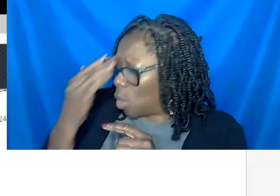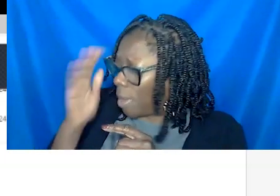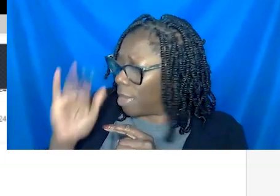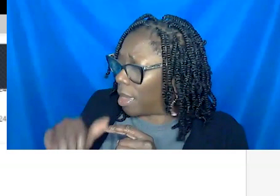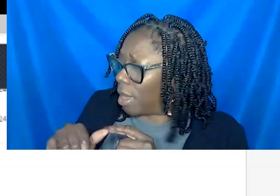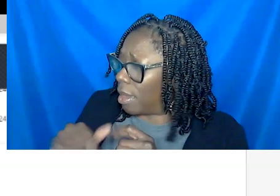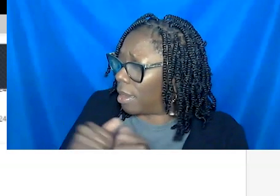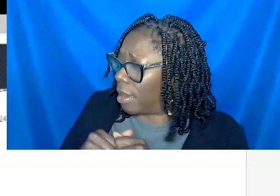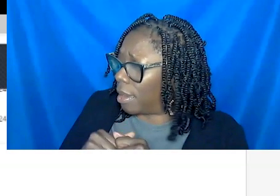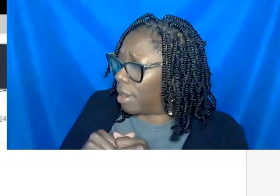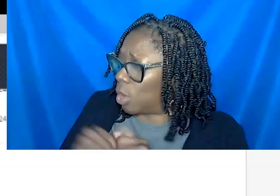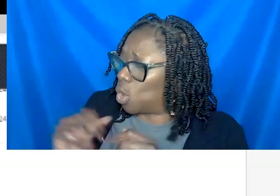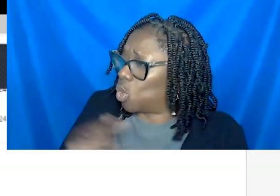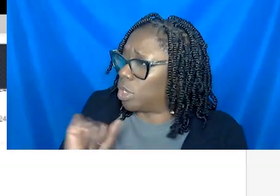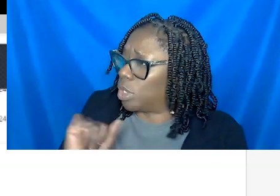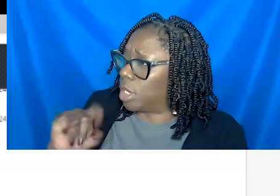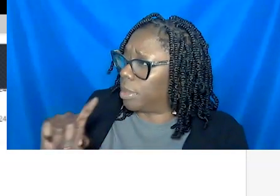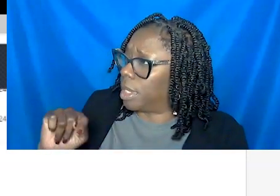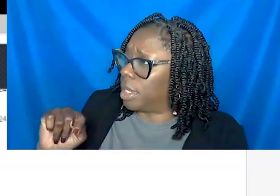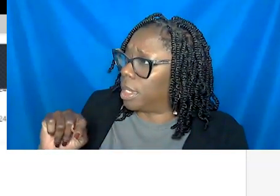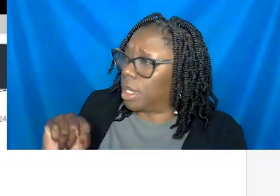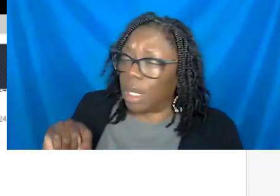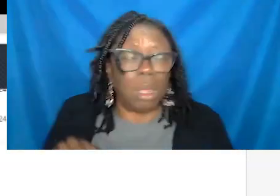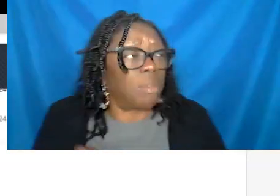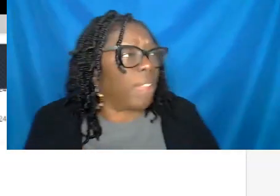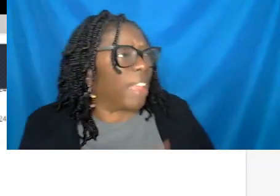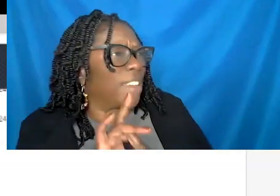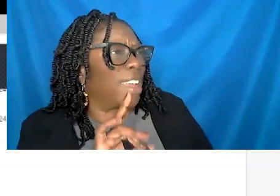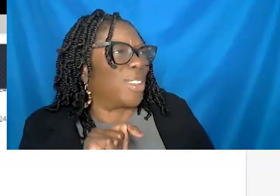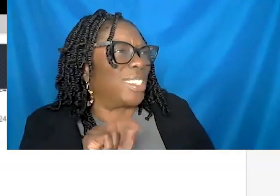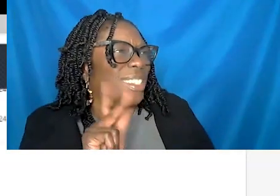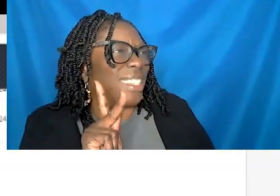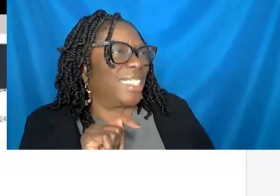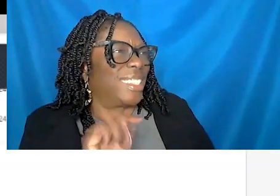across or using ChatGPT, but. It's viral on TikTok. Okay. They know.